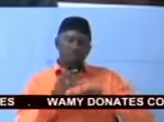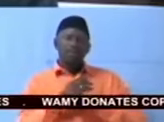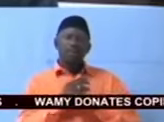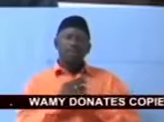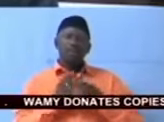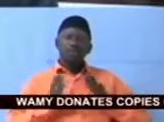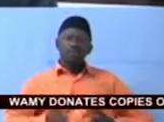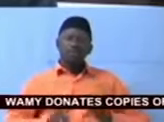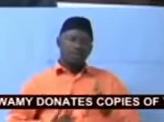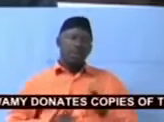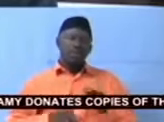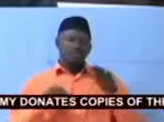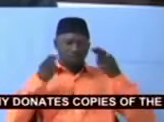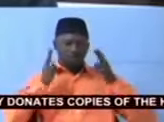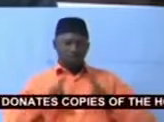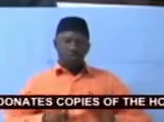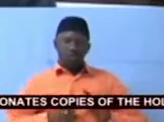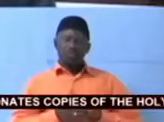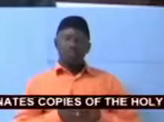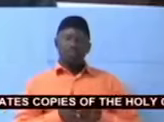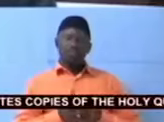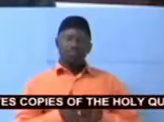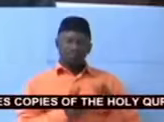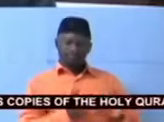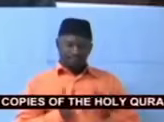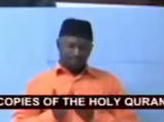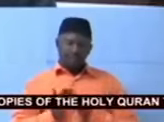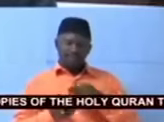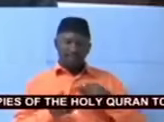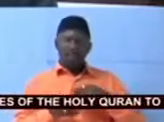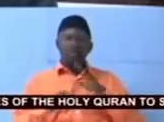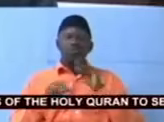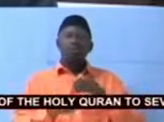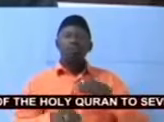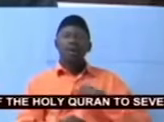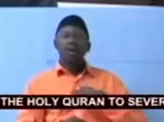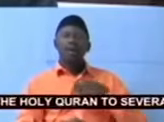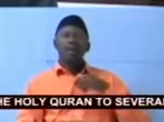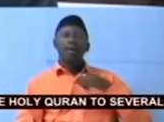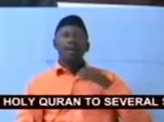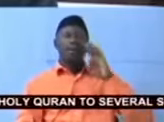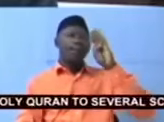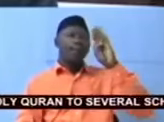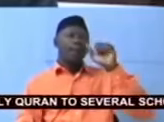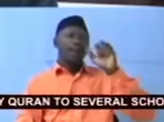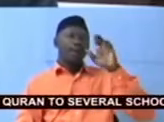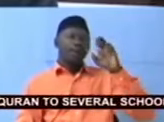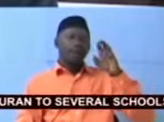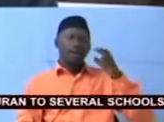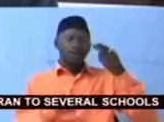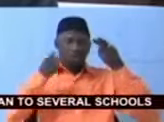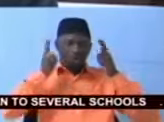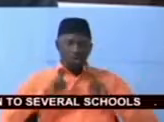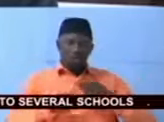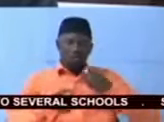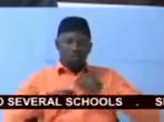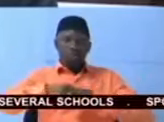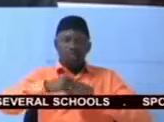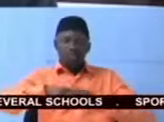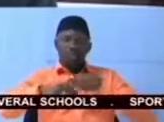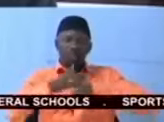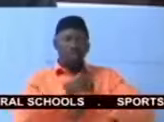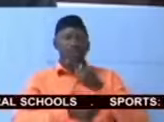adama. I did my bar training in the Gambia. Ma def nak suma jàngam lu aju ci walu luwaay fi ci réewi Gambia